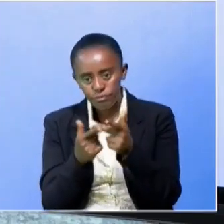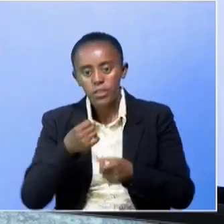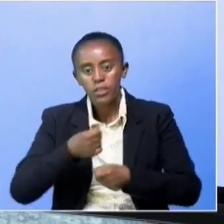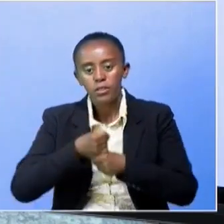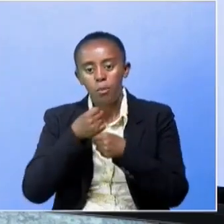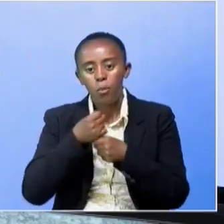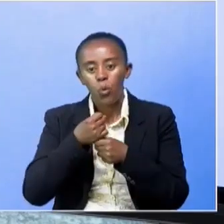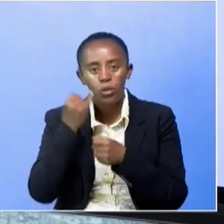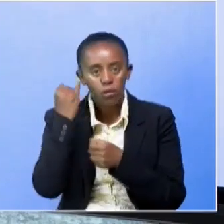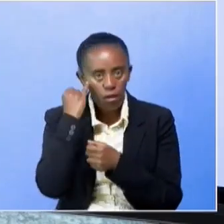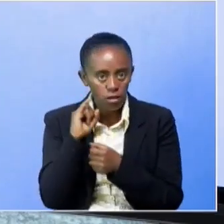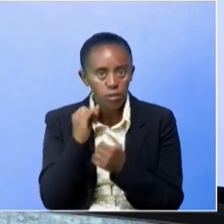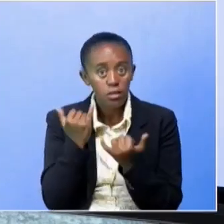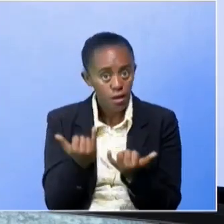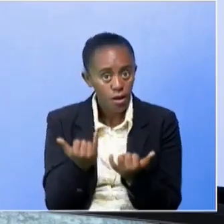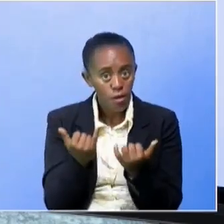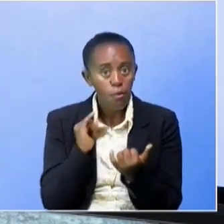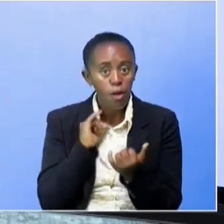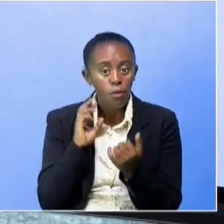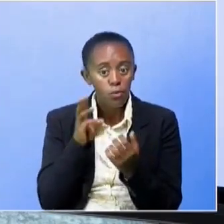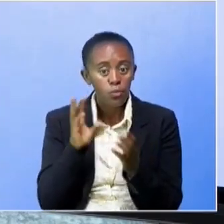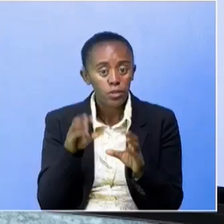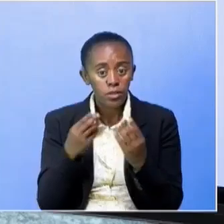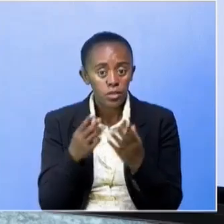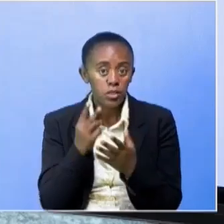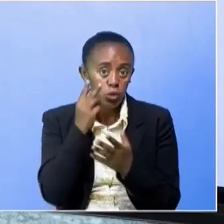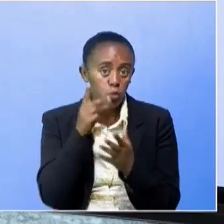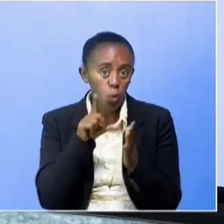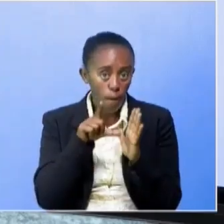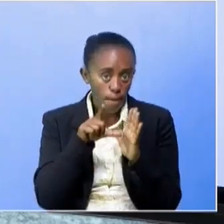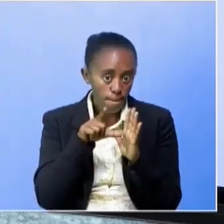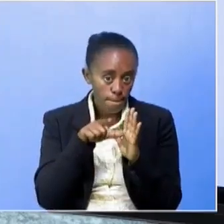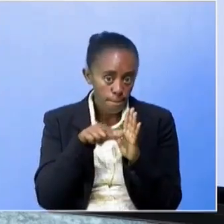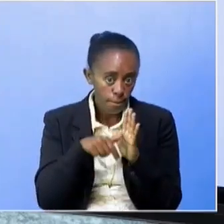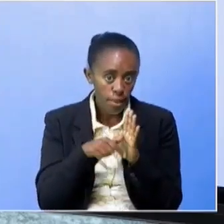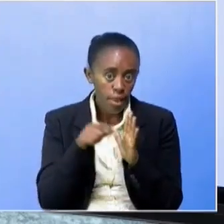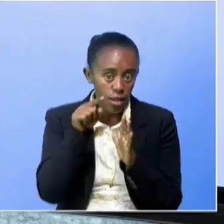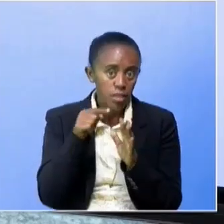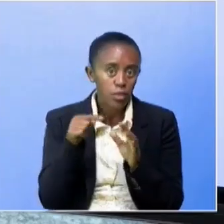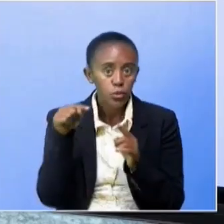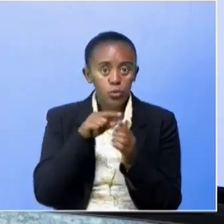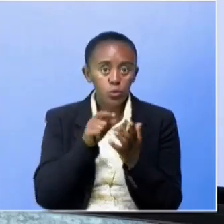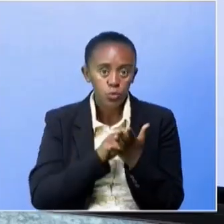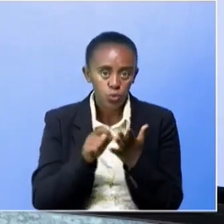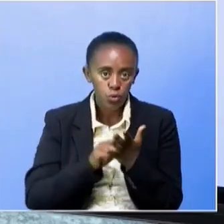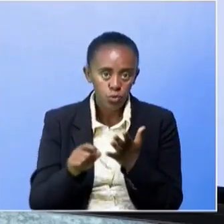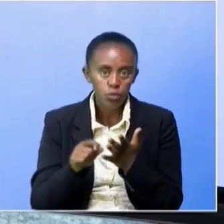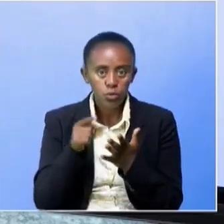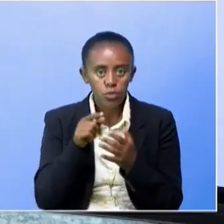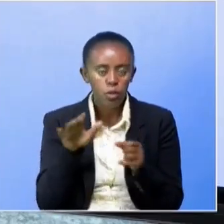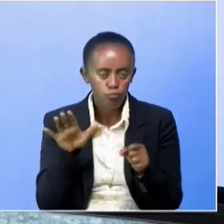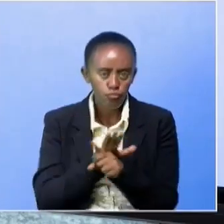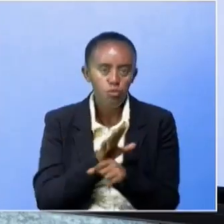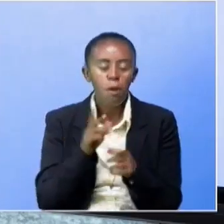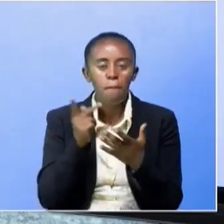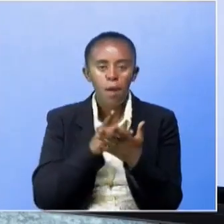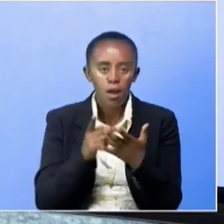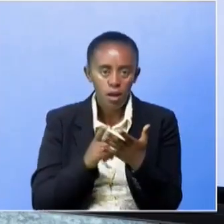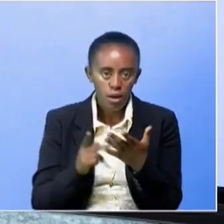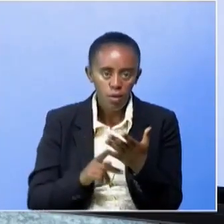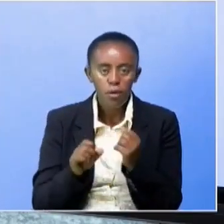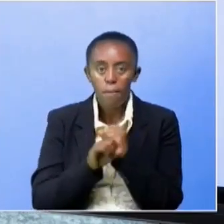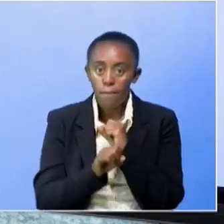Now, I will give you 2 minutes to write a full paragraph